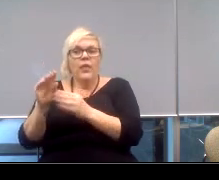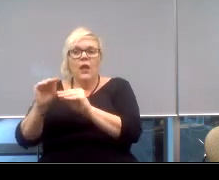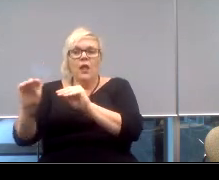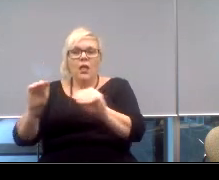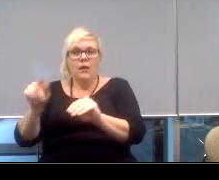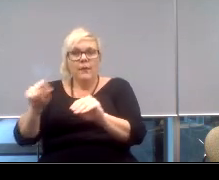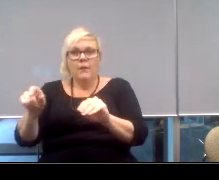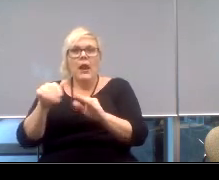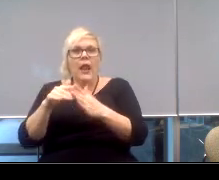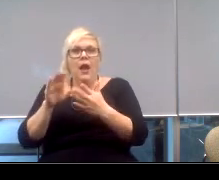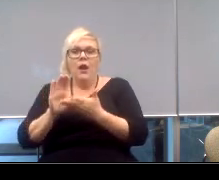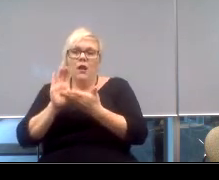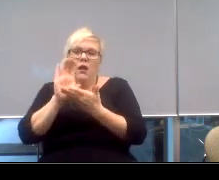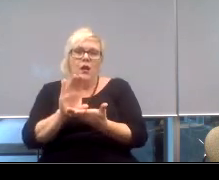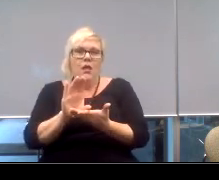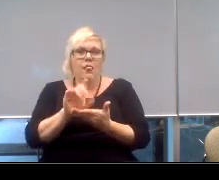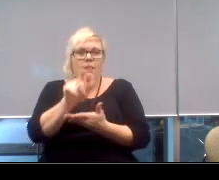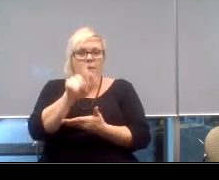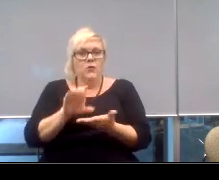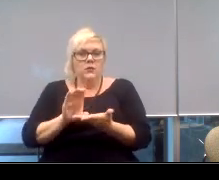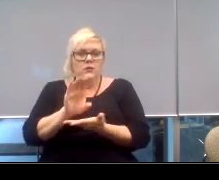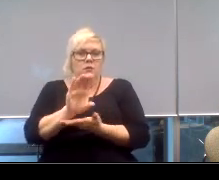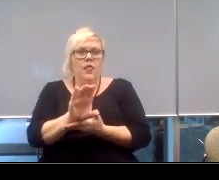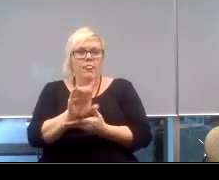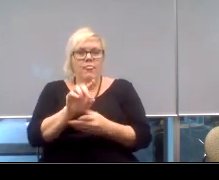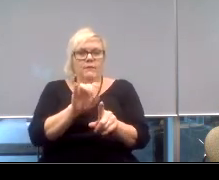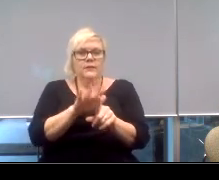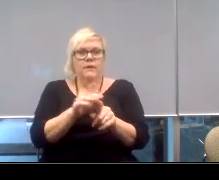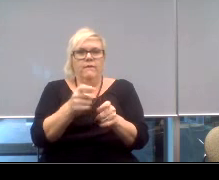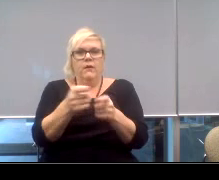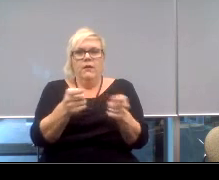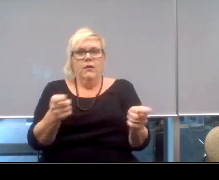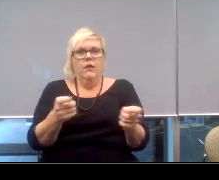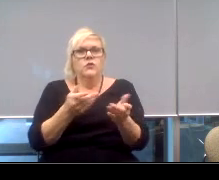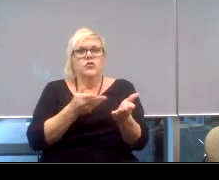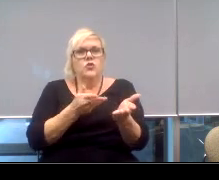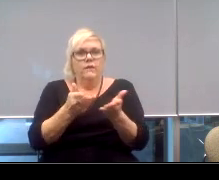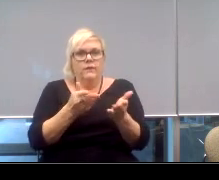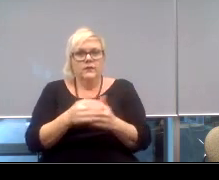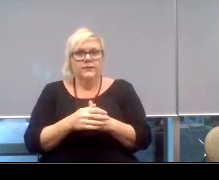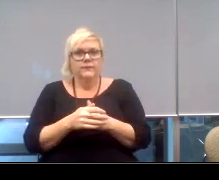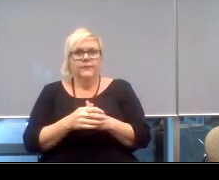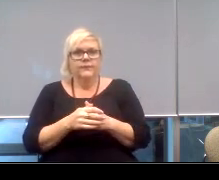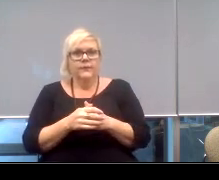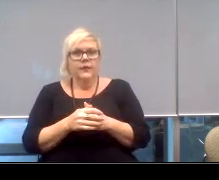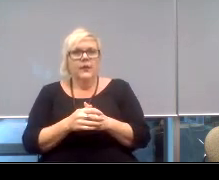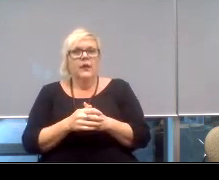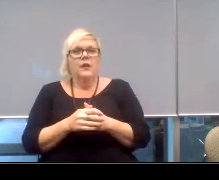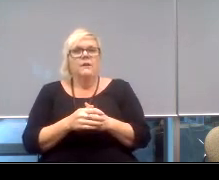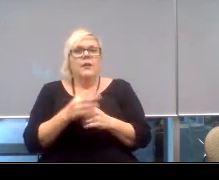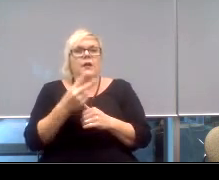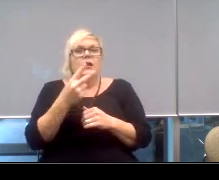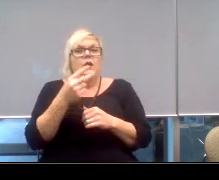full scheme 2019-20. And then at that point, we'll have 460,000